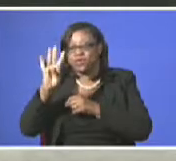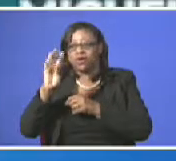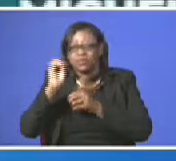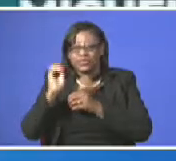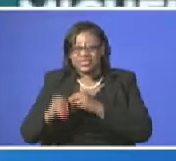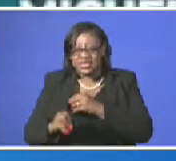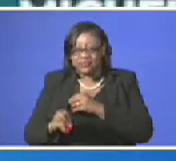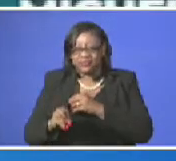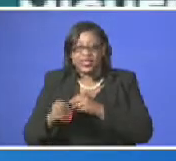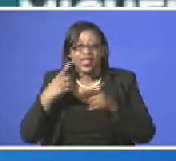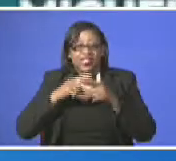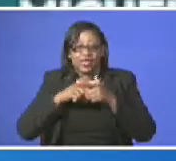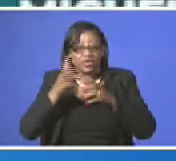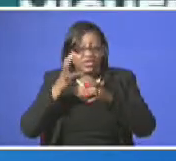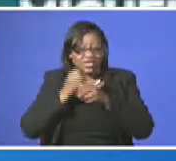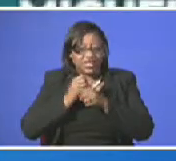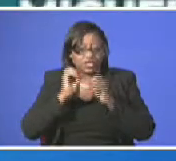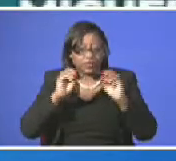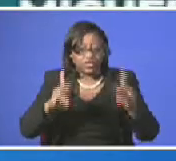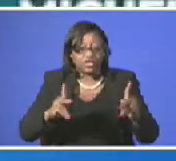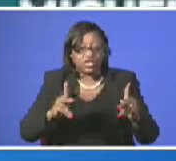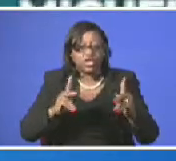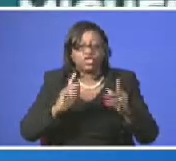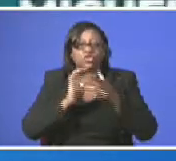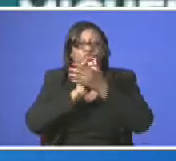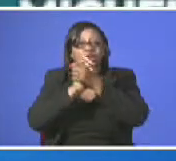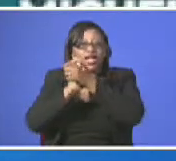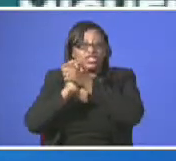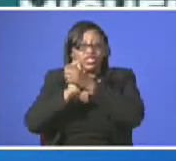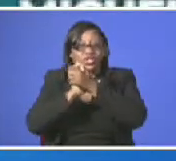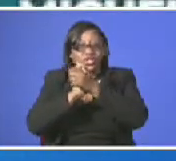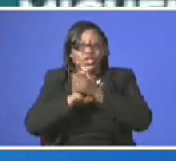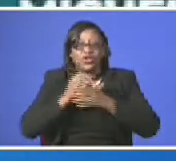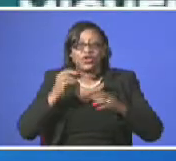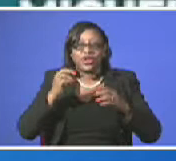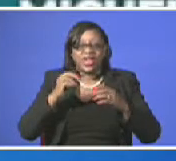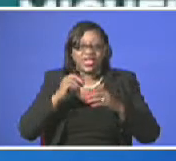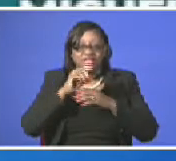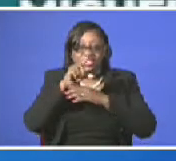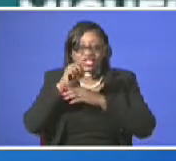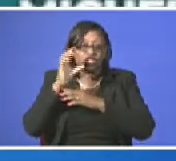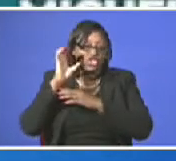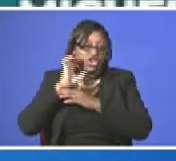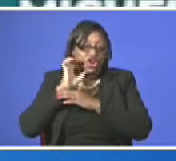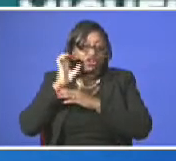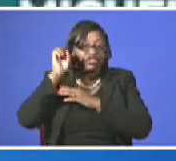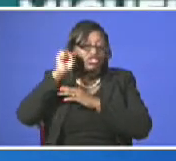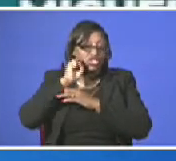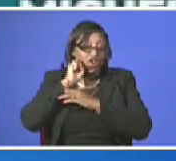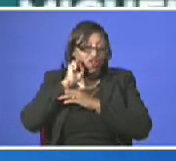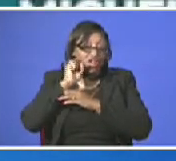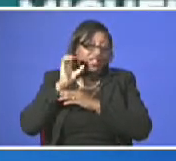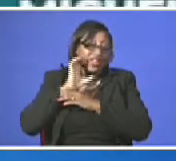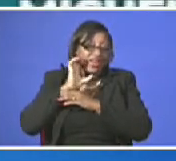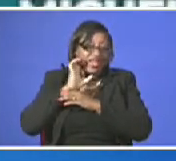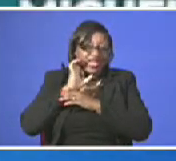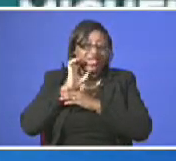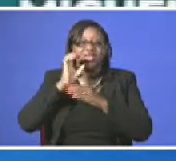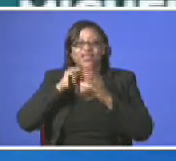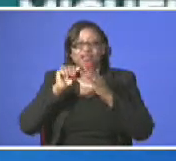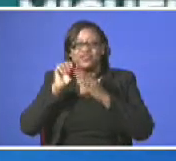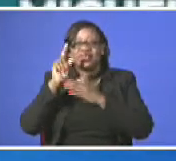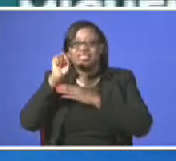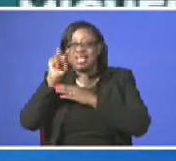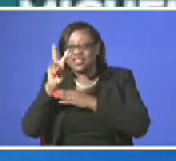And we want to take this opportunity to congratulate our Employees of the Week, Cheryl Clear of our Television Ingest Unit,